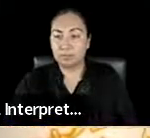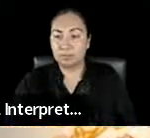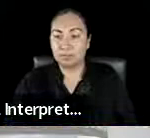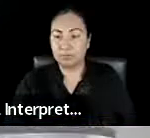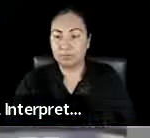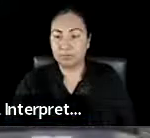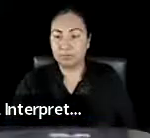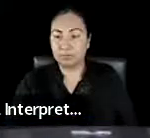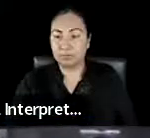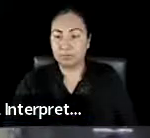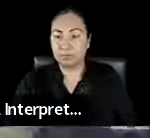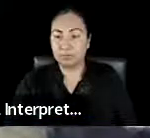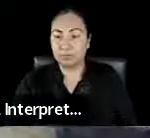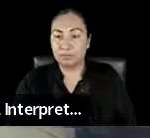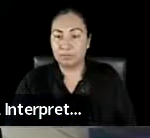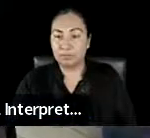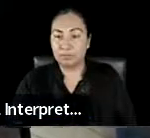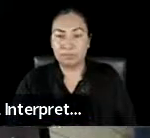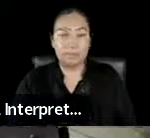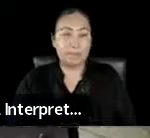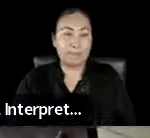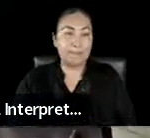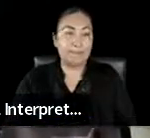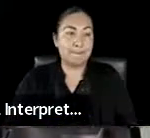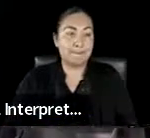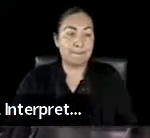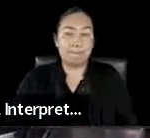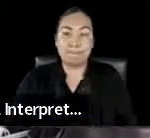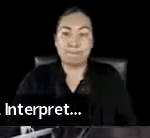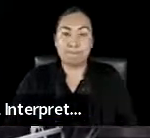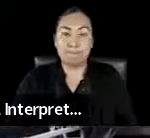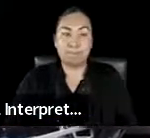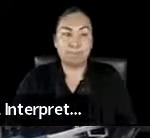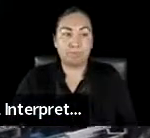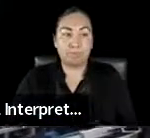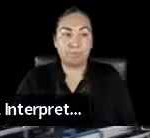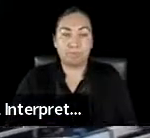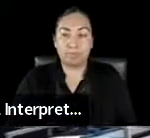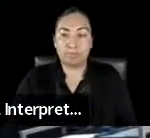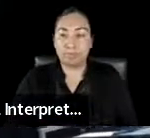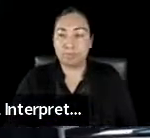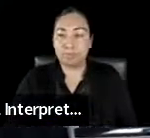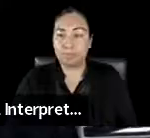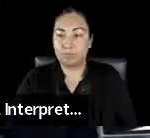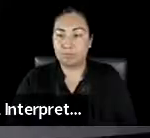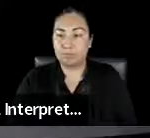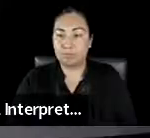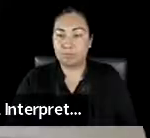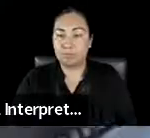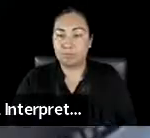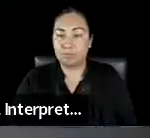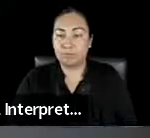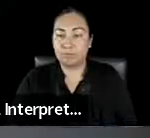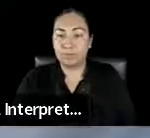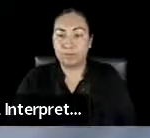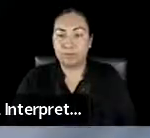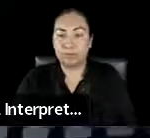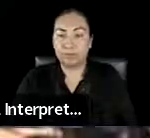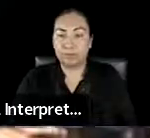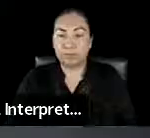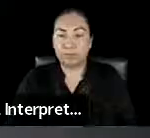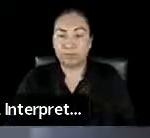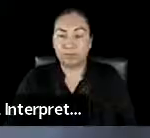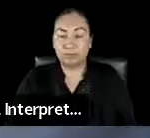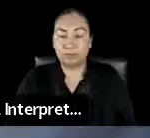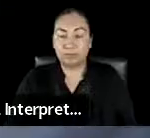Life you get second chances, and this is going to be one of those times. So we're going to go back to the second chance and roll it and pretend like